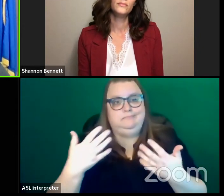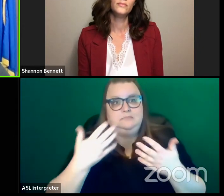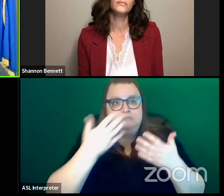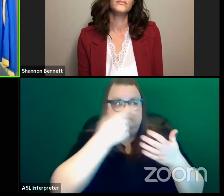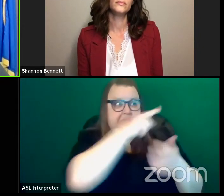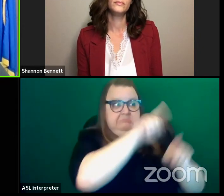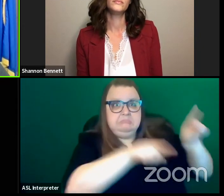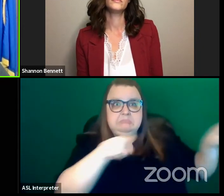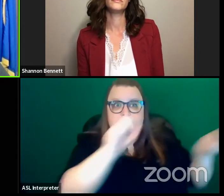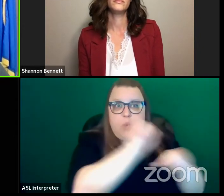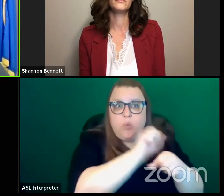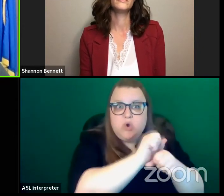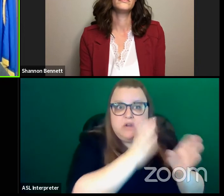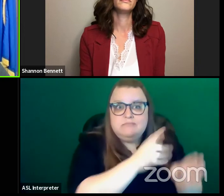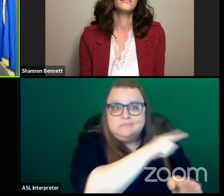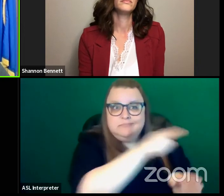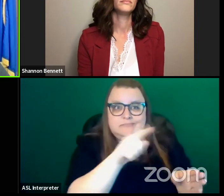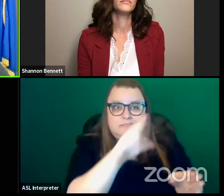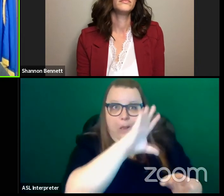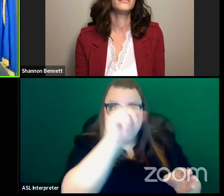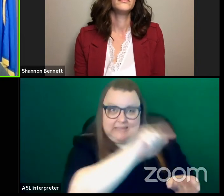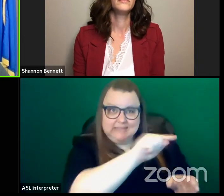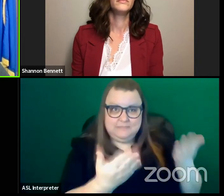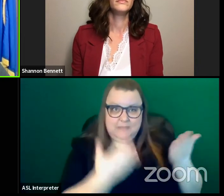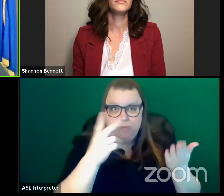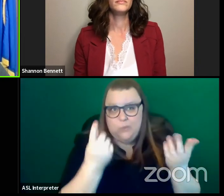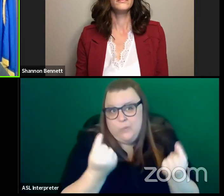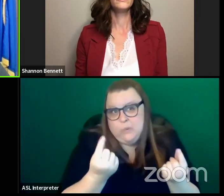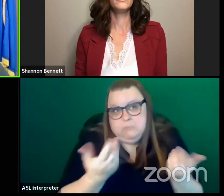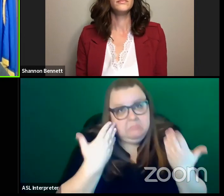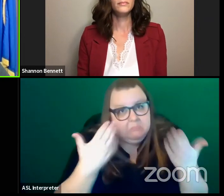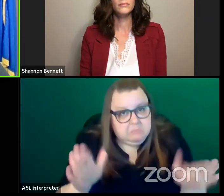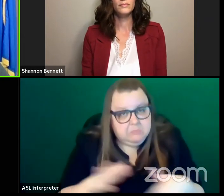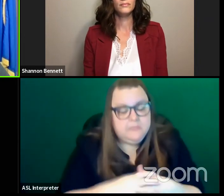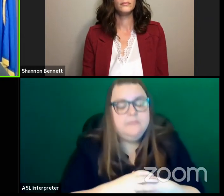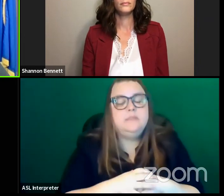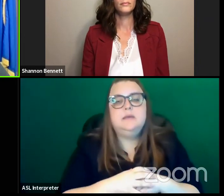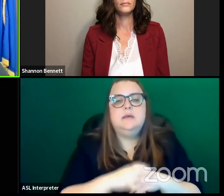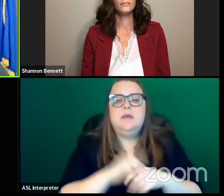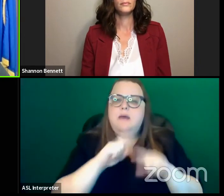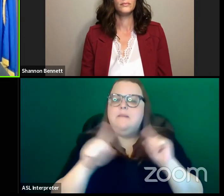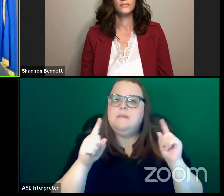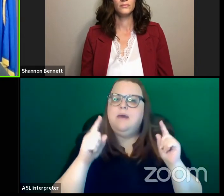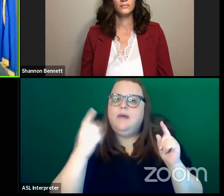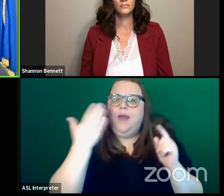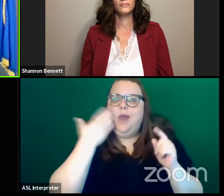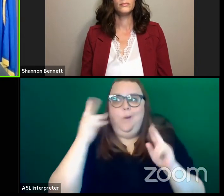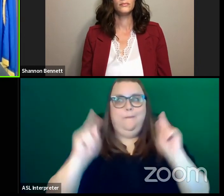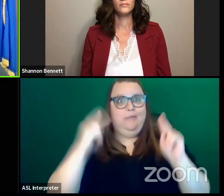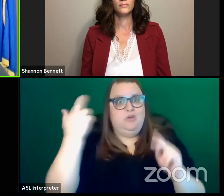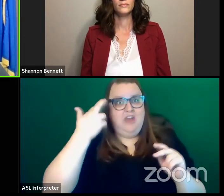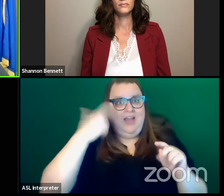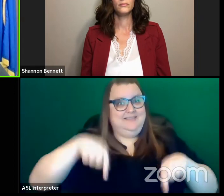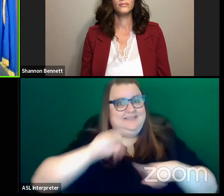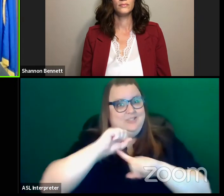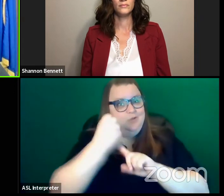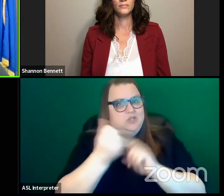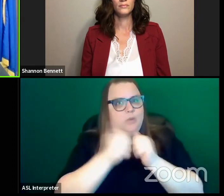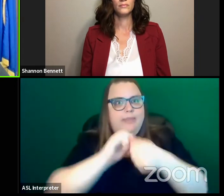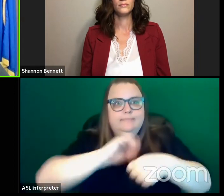to that. I think if anyone wants to realize, and people do realize the situation that we're in with the pandemic